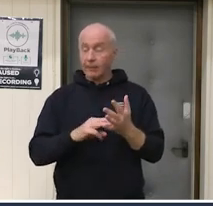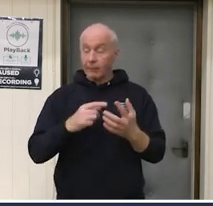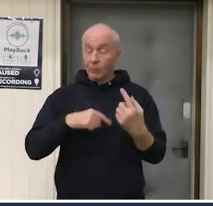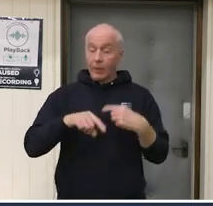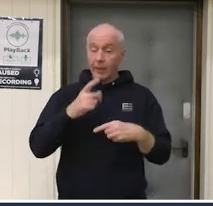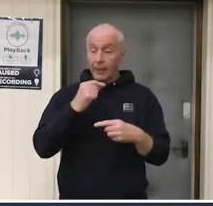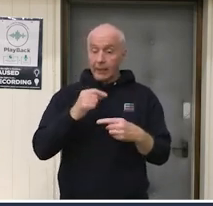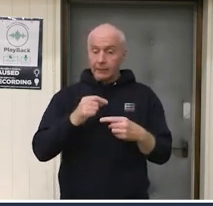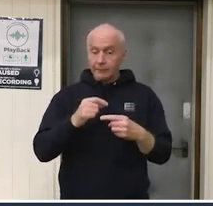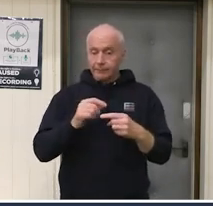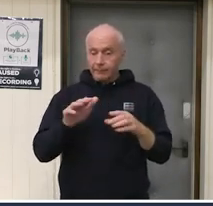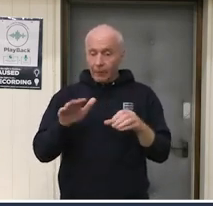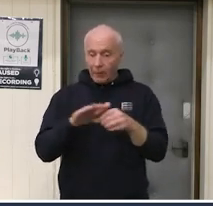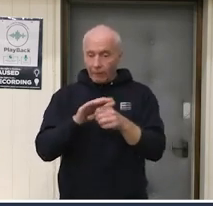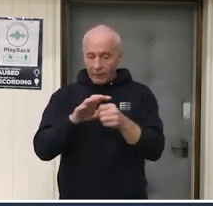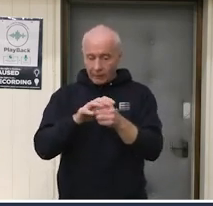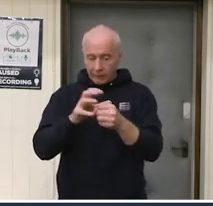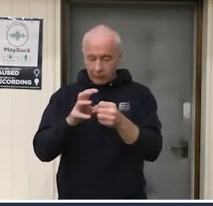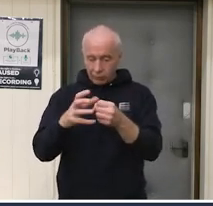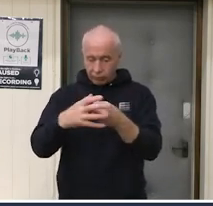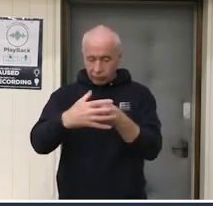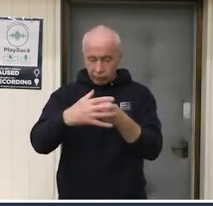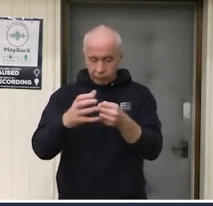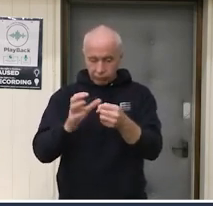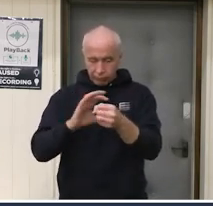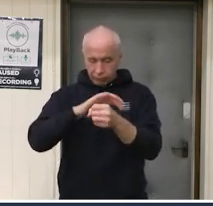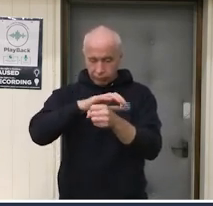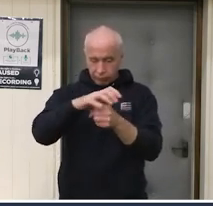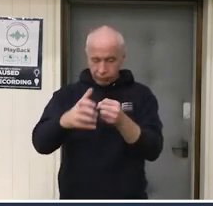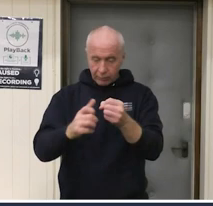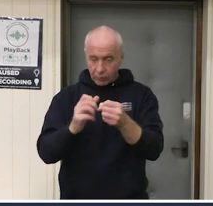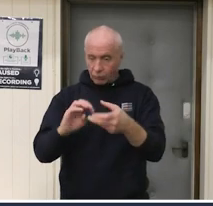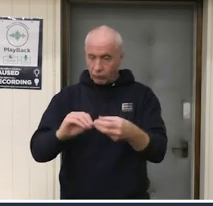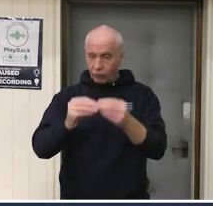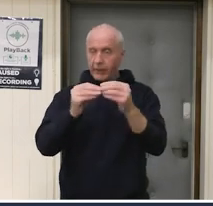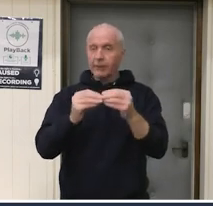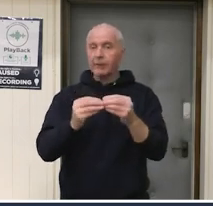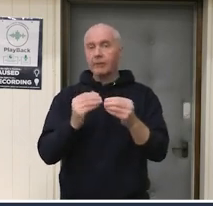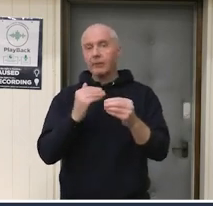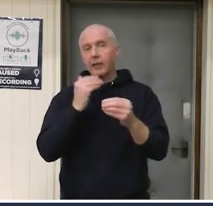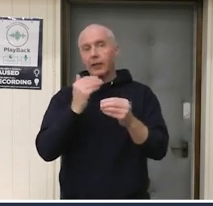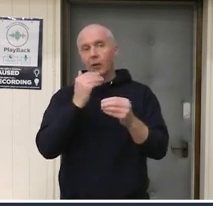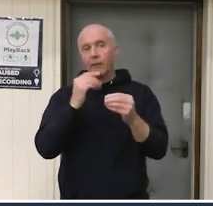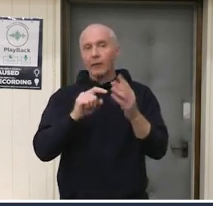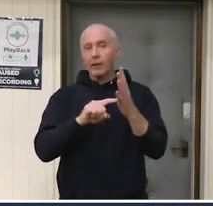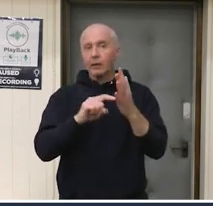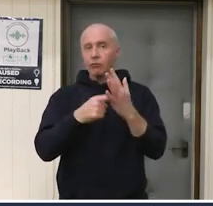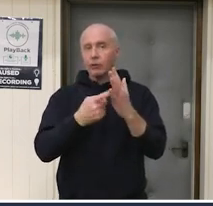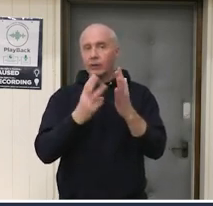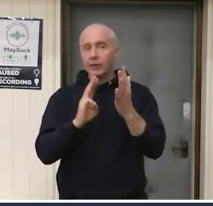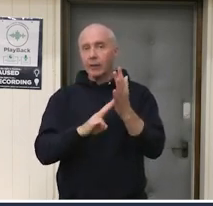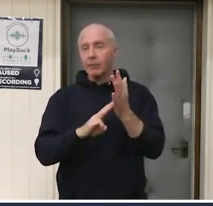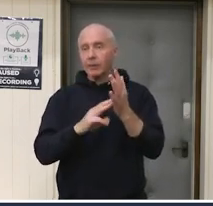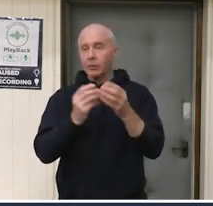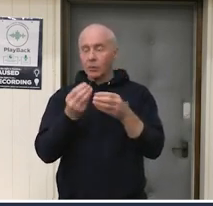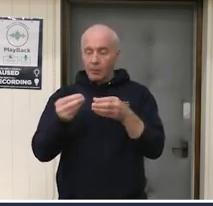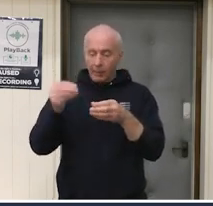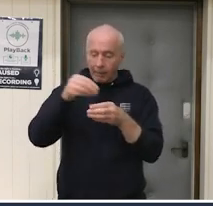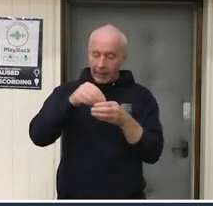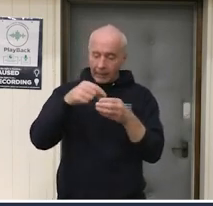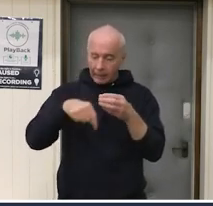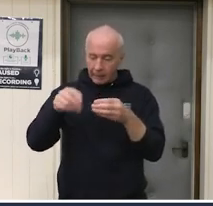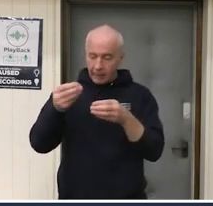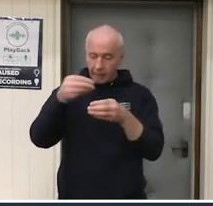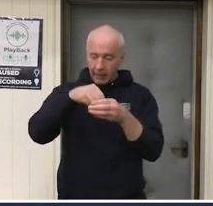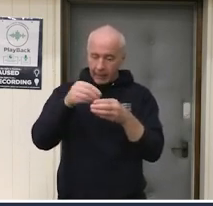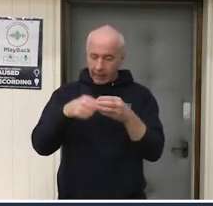reactor with lithium to generate enough tritium to feed it back into the reactor, then we're all